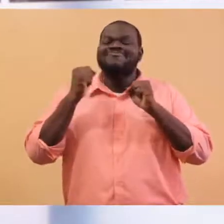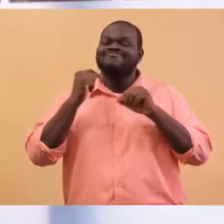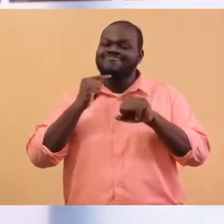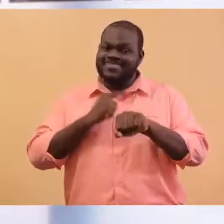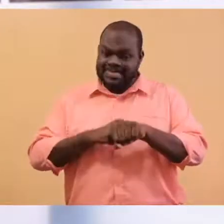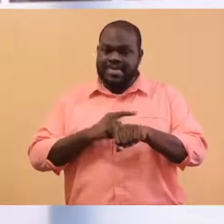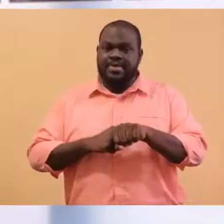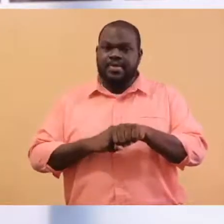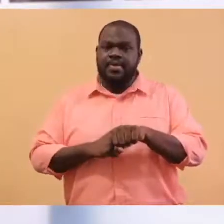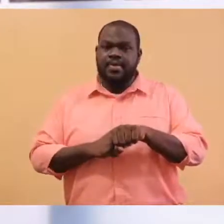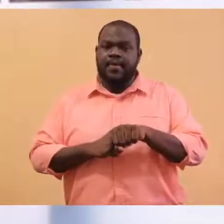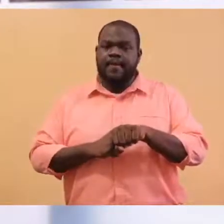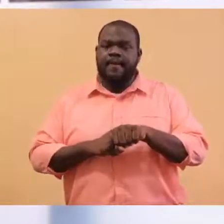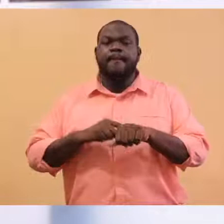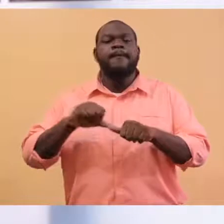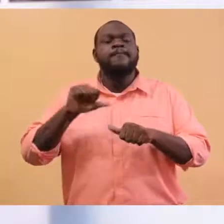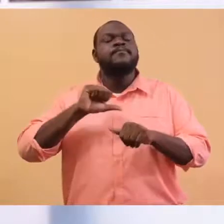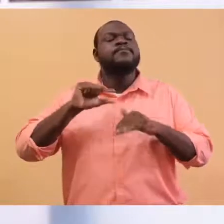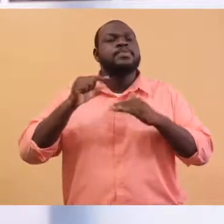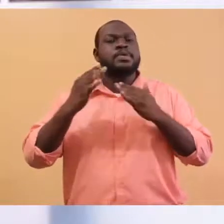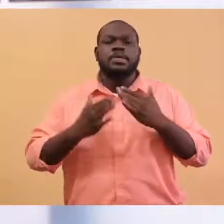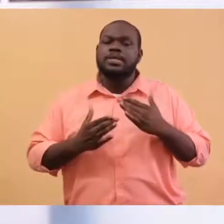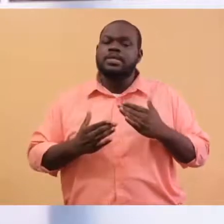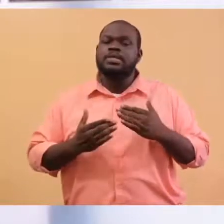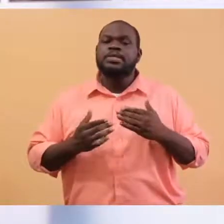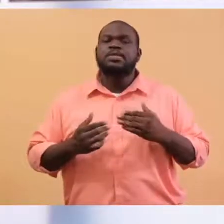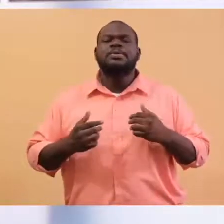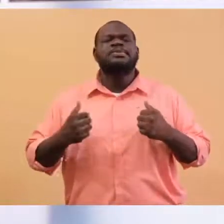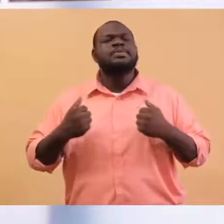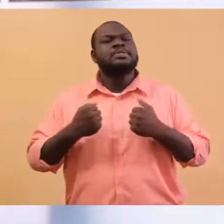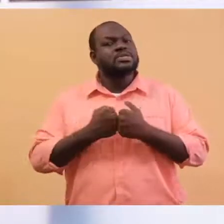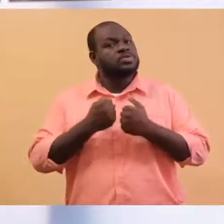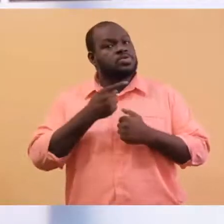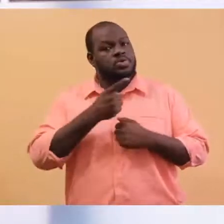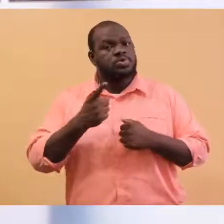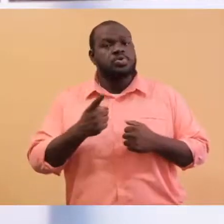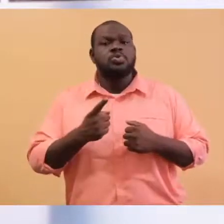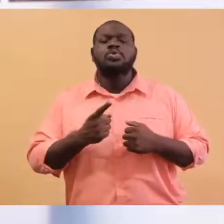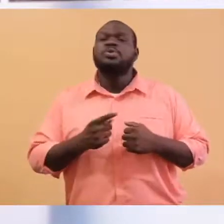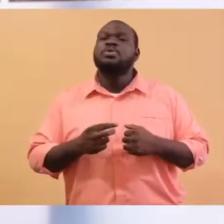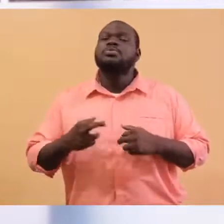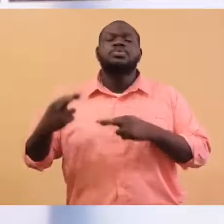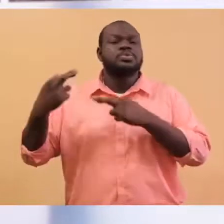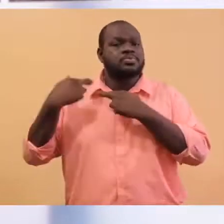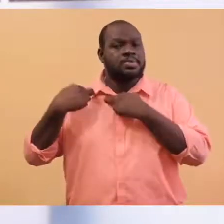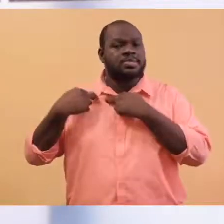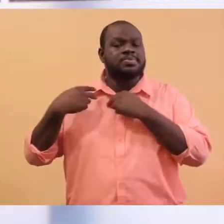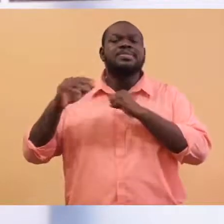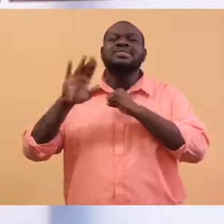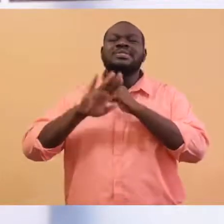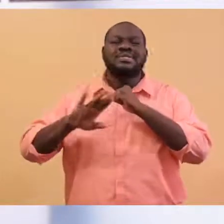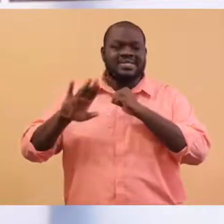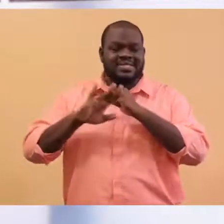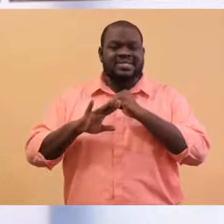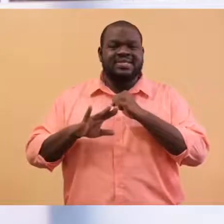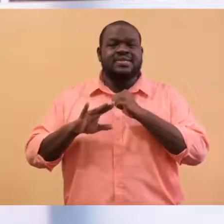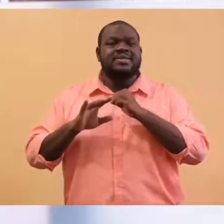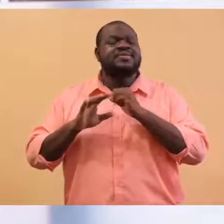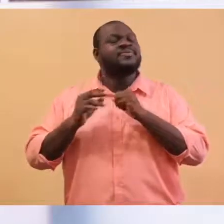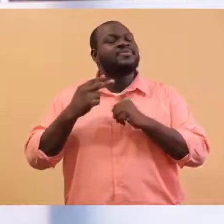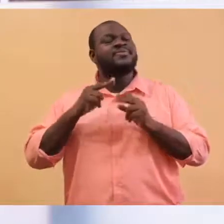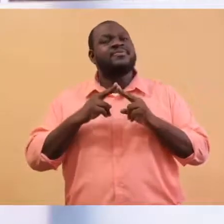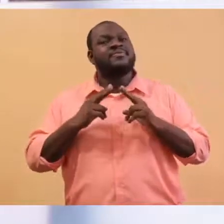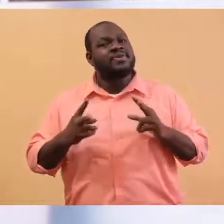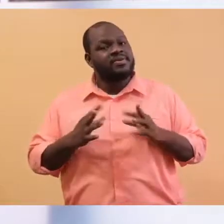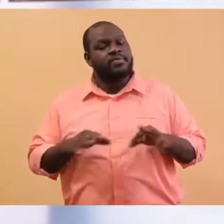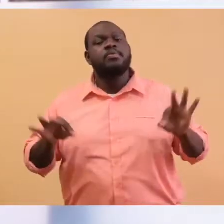all of you to act responsibly. Staying safe is of utmost importance and will help us to see a decline